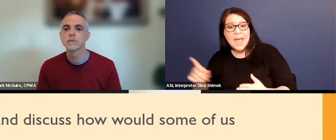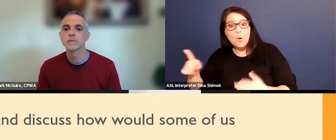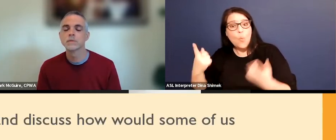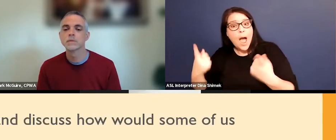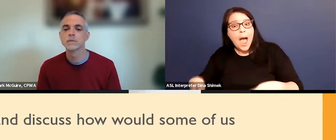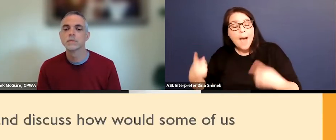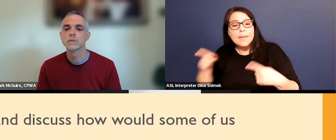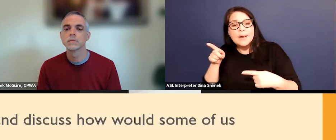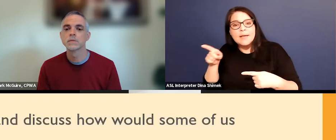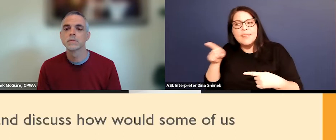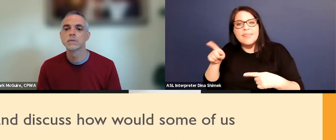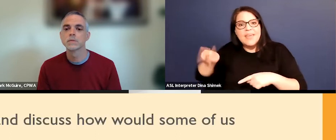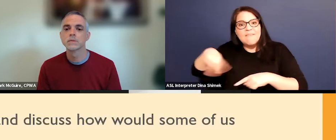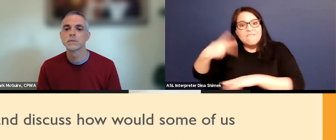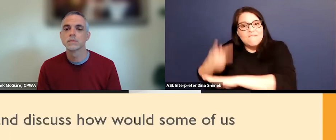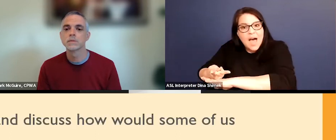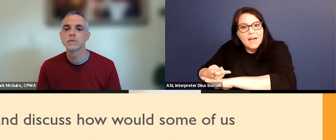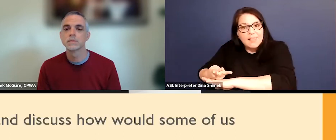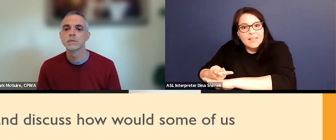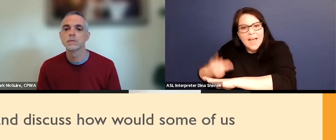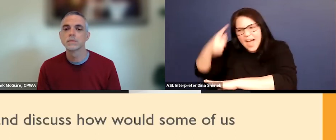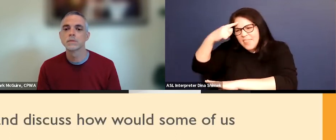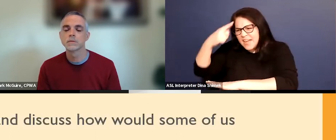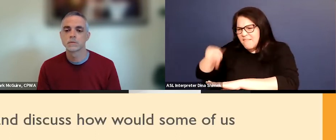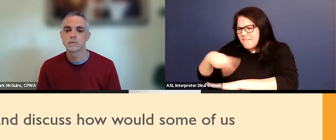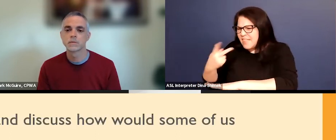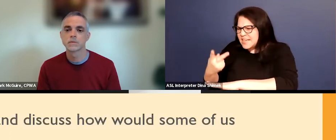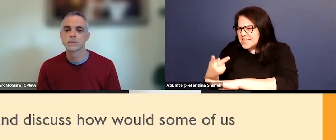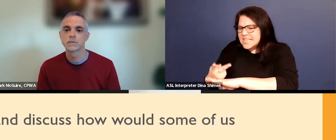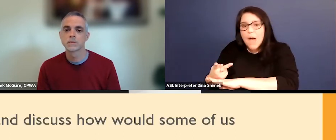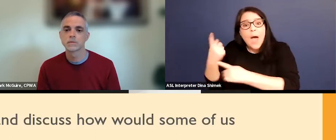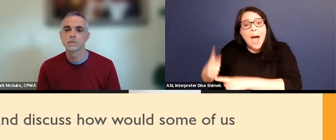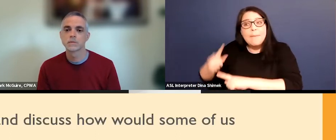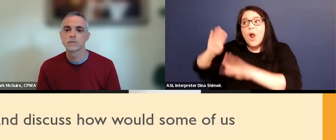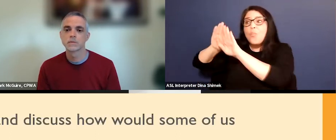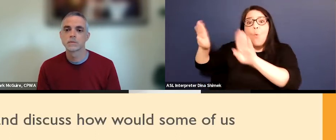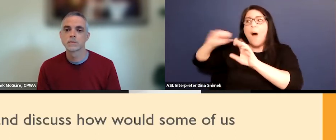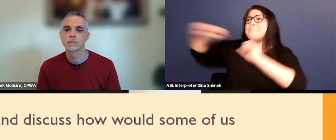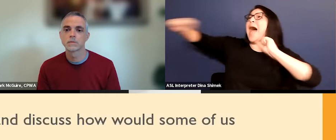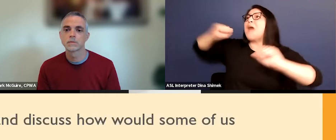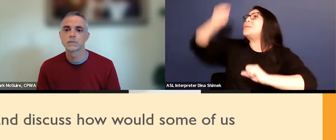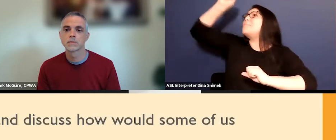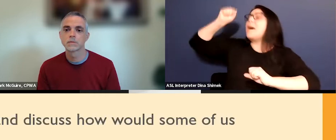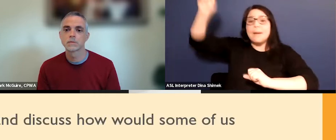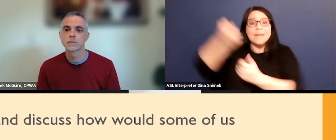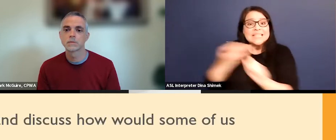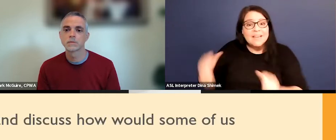fell and I think fell down, pounding on walls, ceiling, door, and it saved